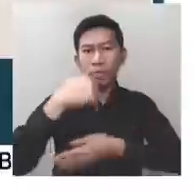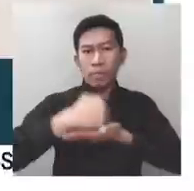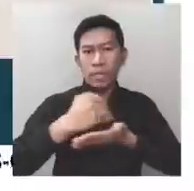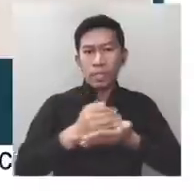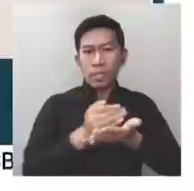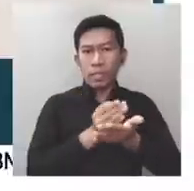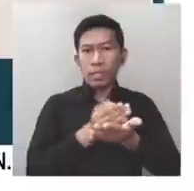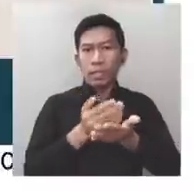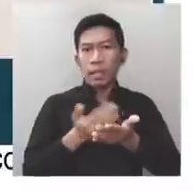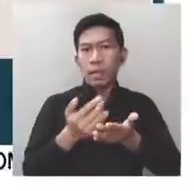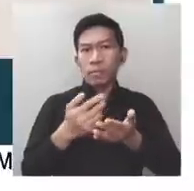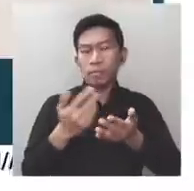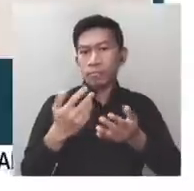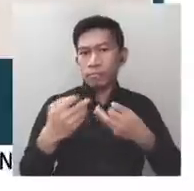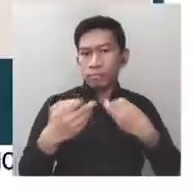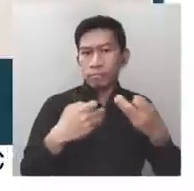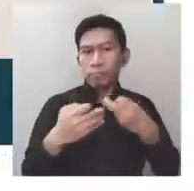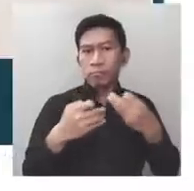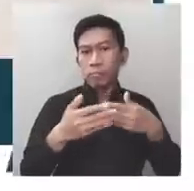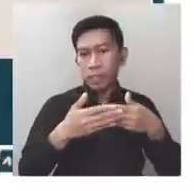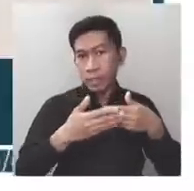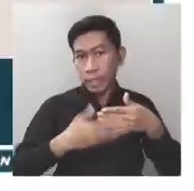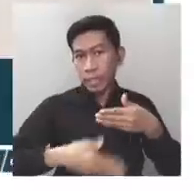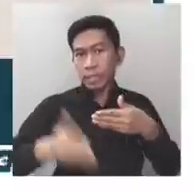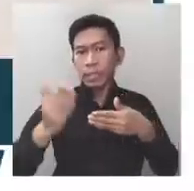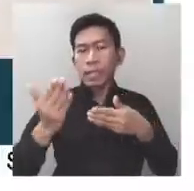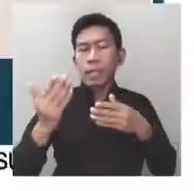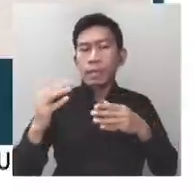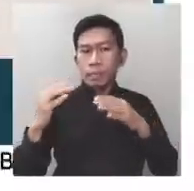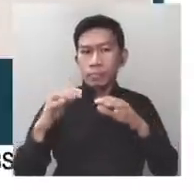debates. We are on track.